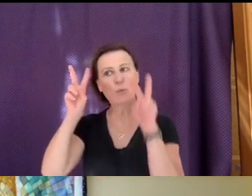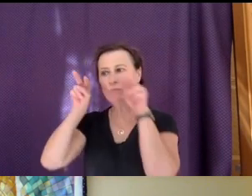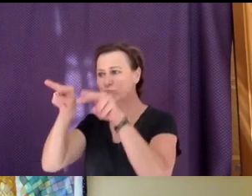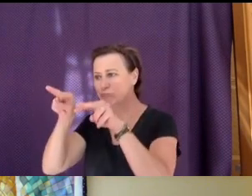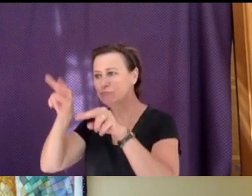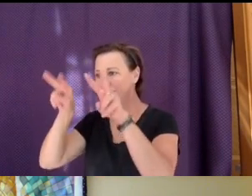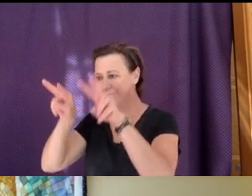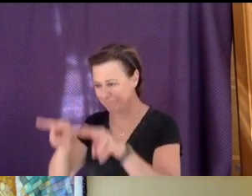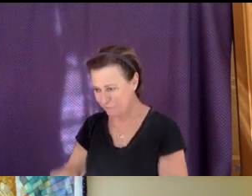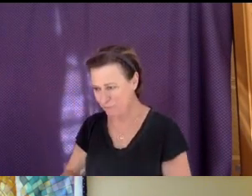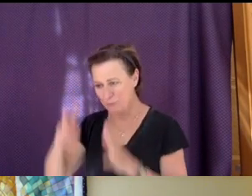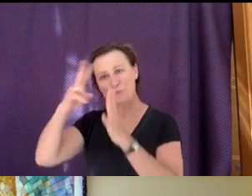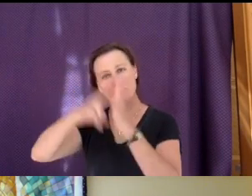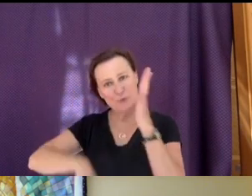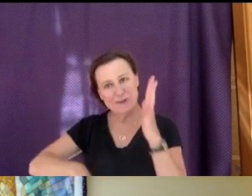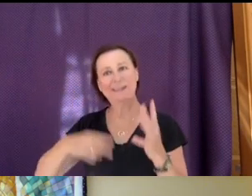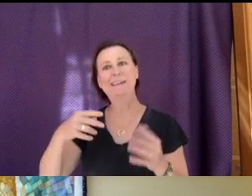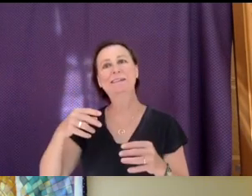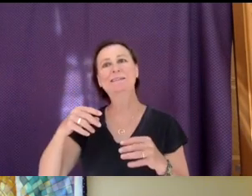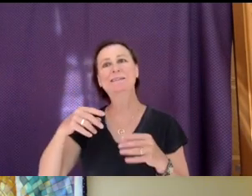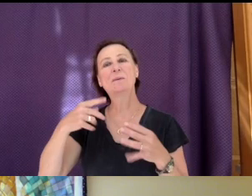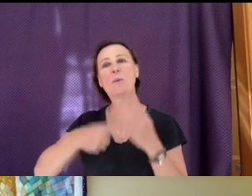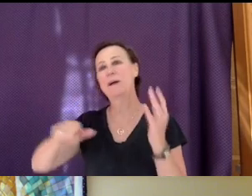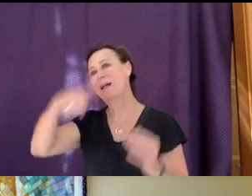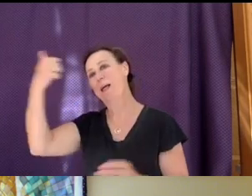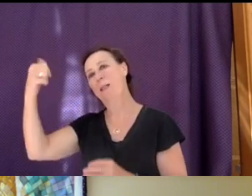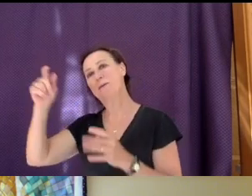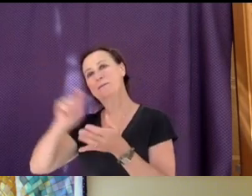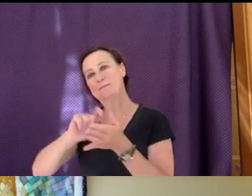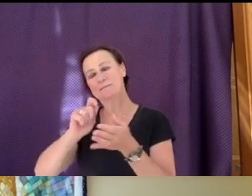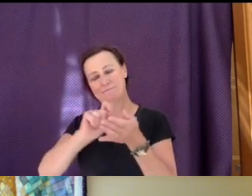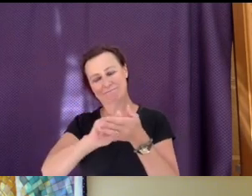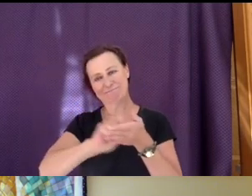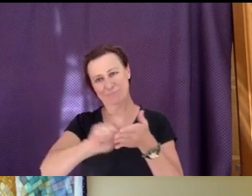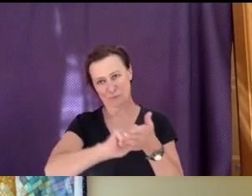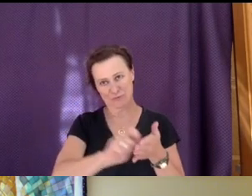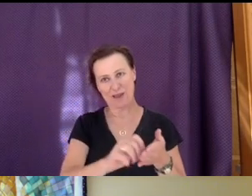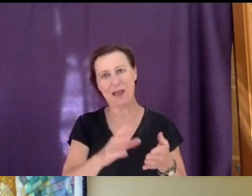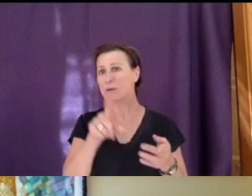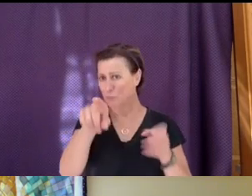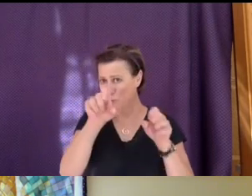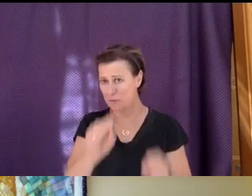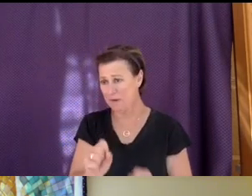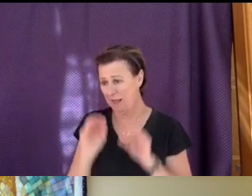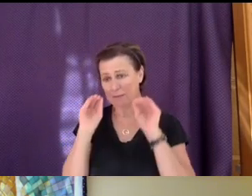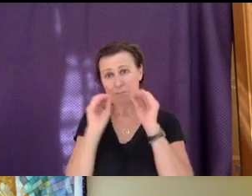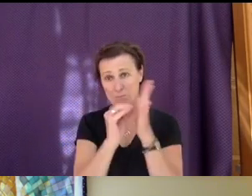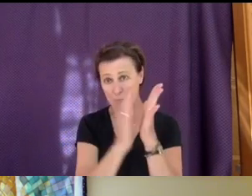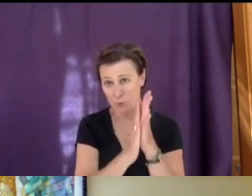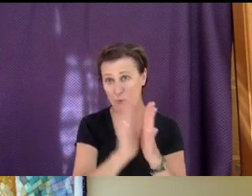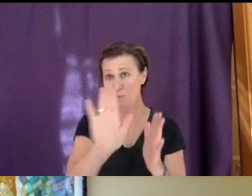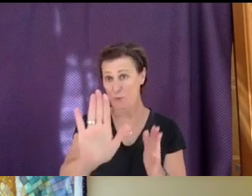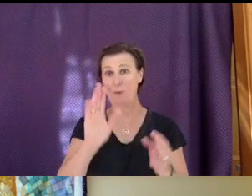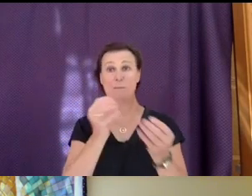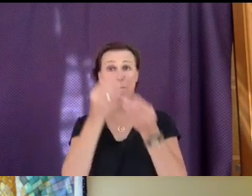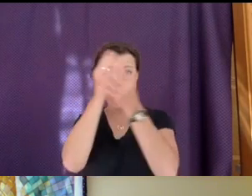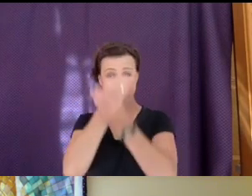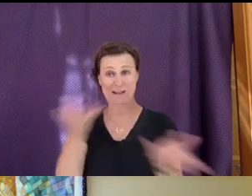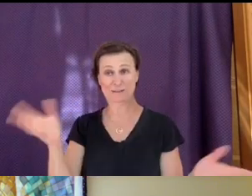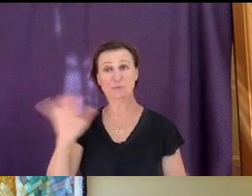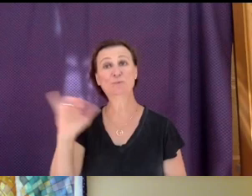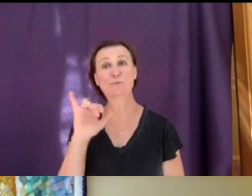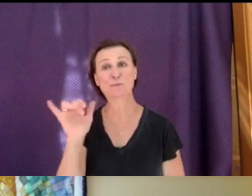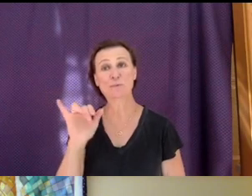messages left by others and leave a message about yourself so we can share in each other's lives.